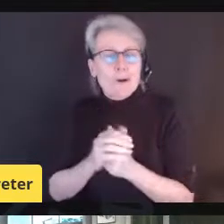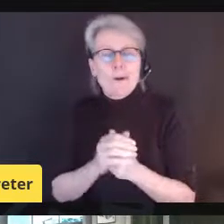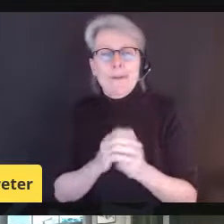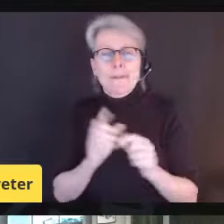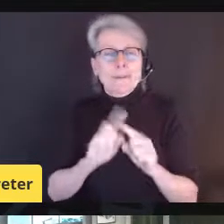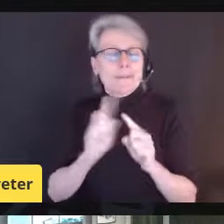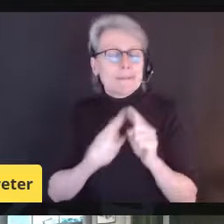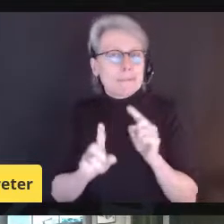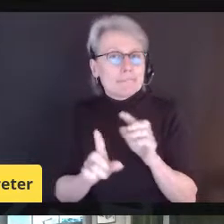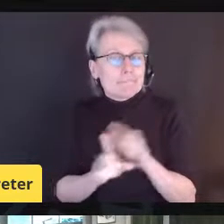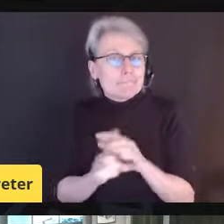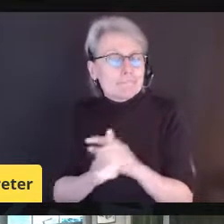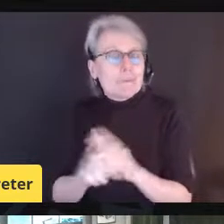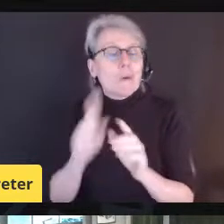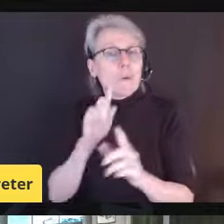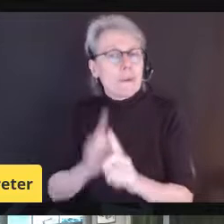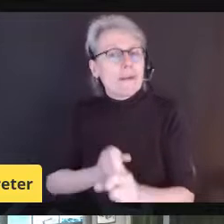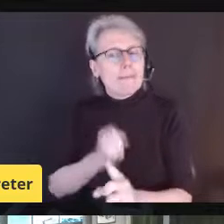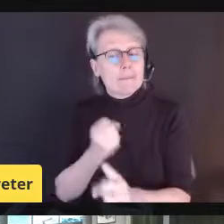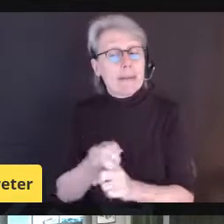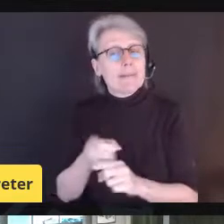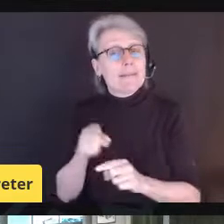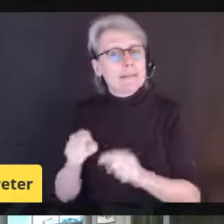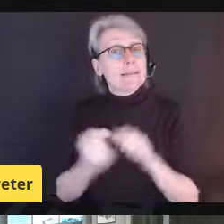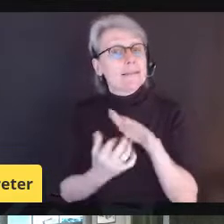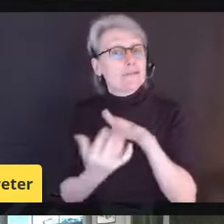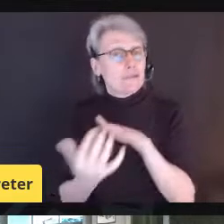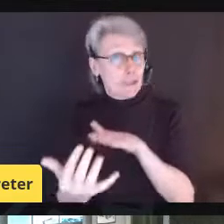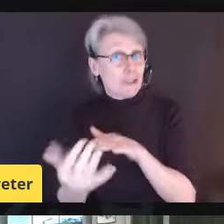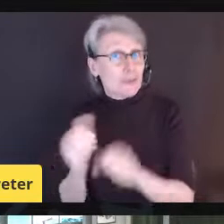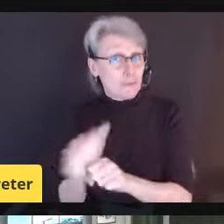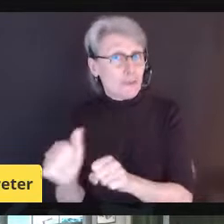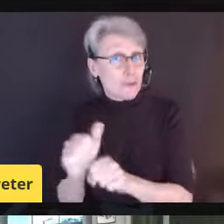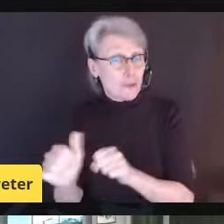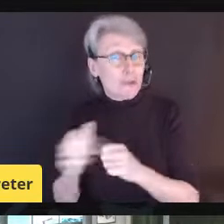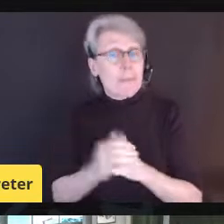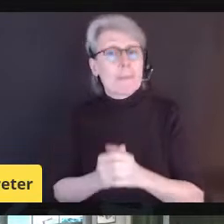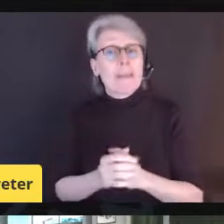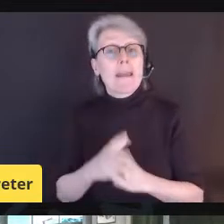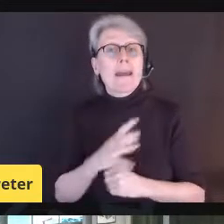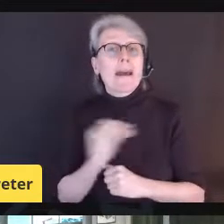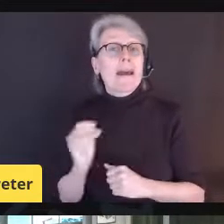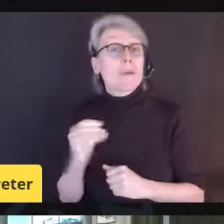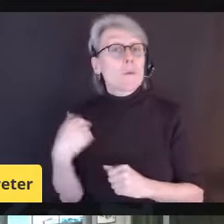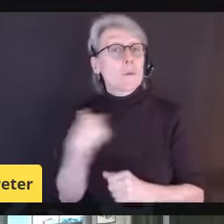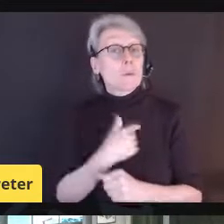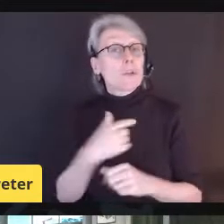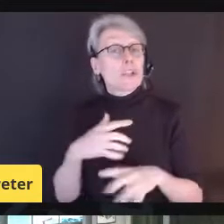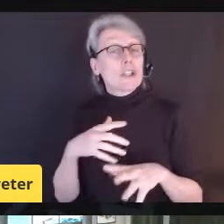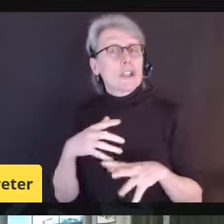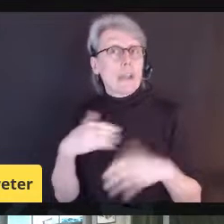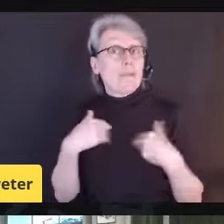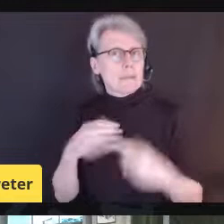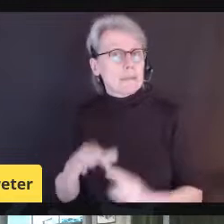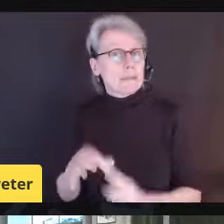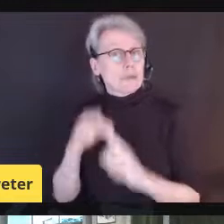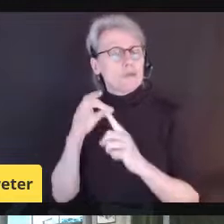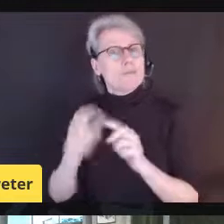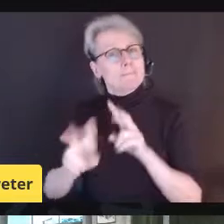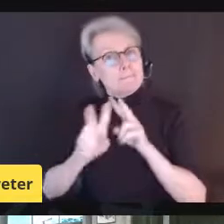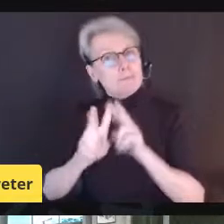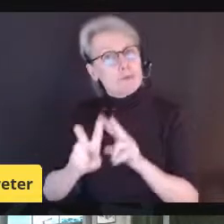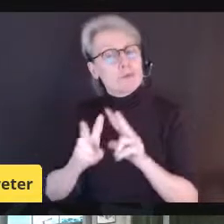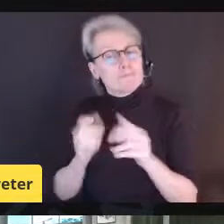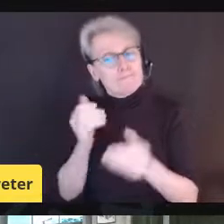expect affect the cremation process and the funeral rites that surround that process.